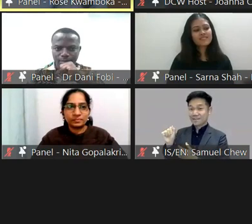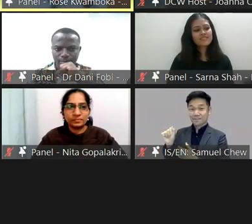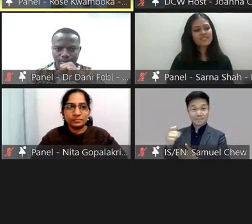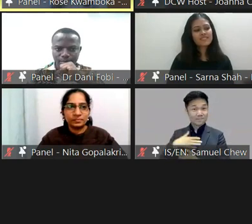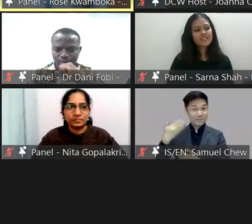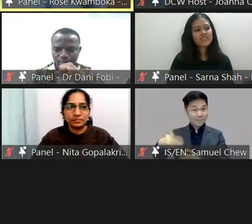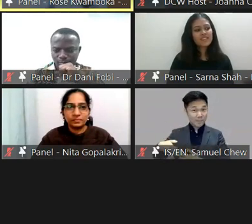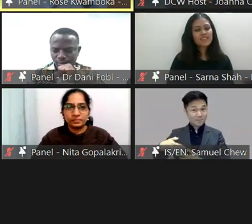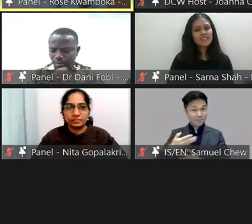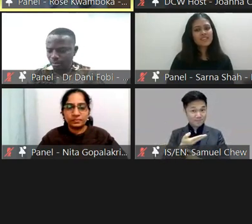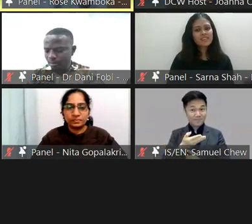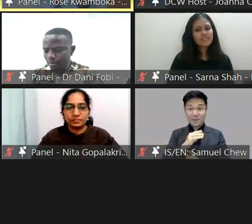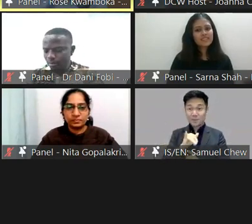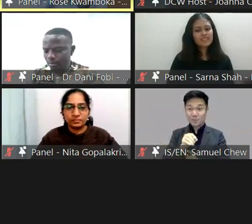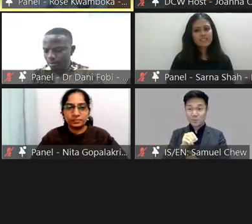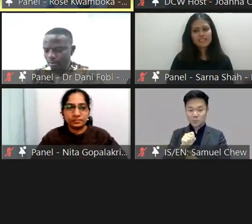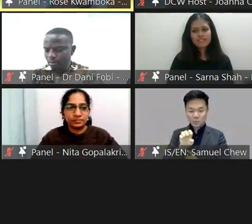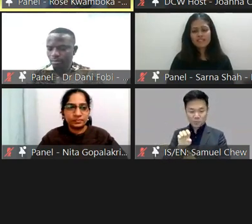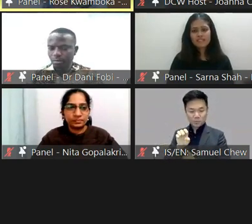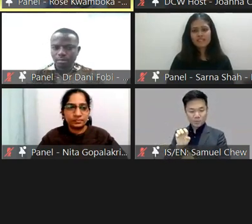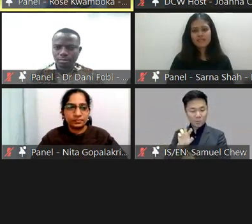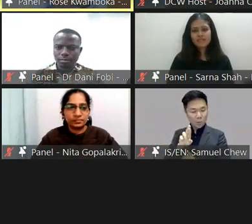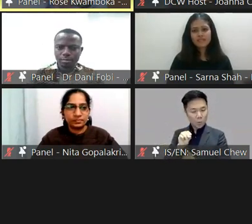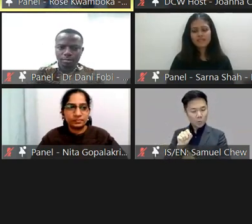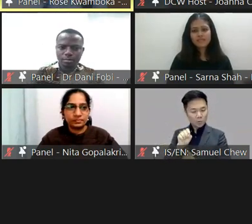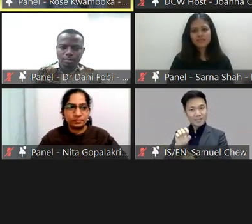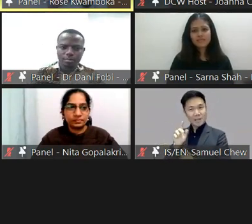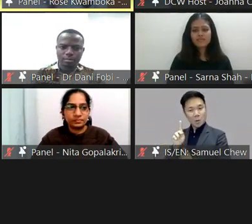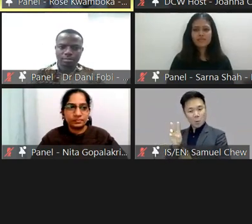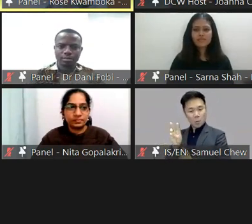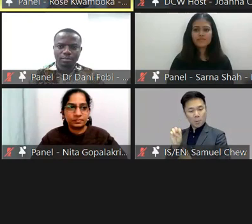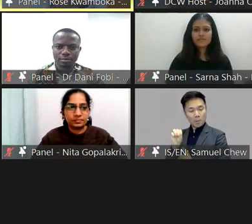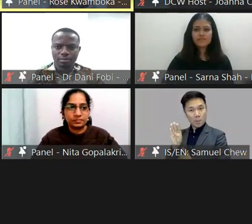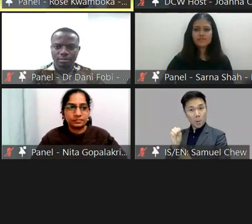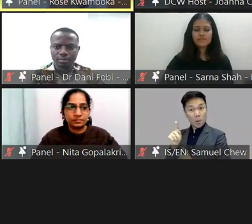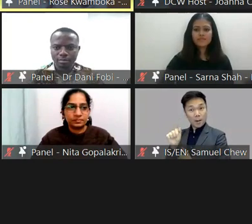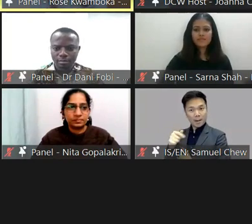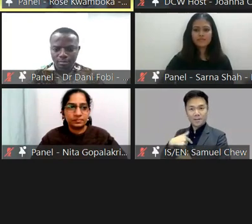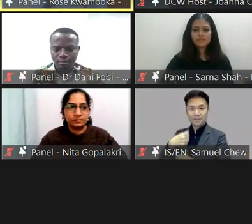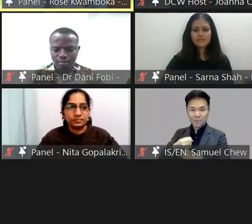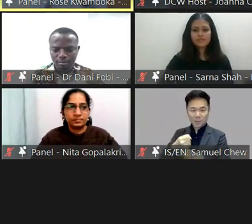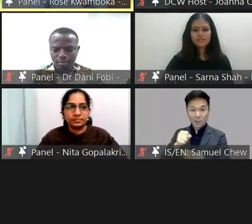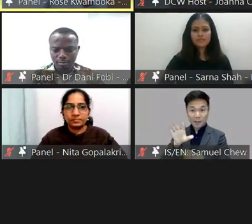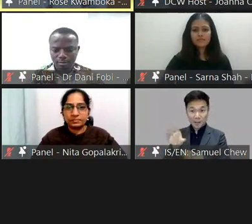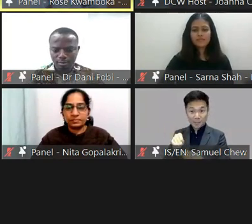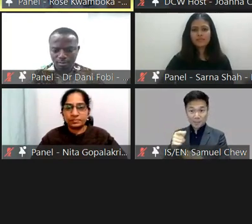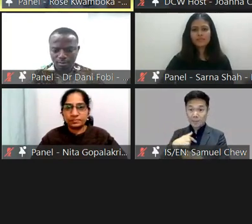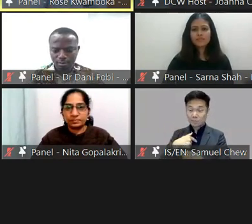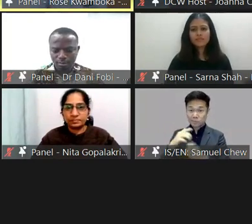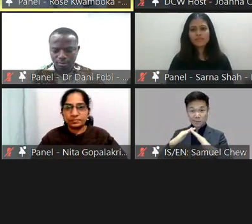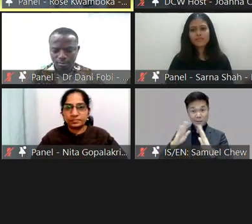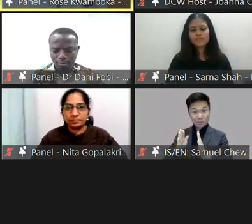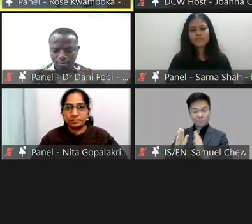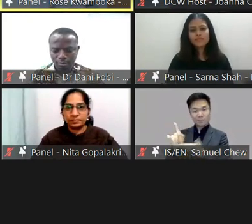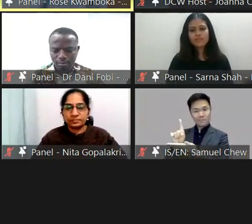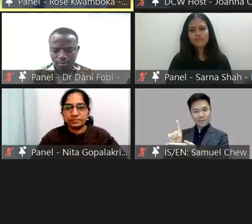Kwamboka. I work as the inclusion advisor with Deaf Child Worldwide in East Africa. I am based in Nairobi. It's important